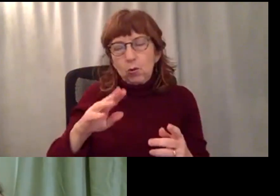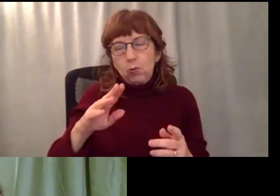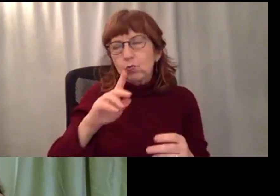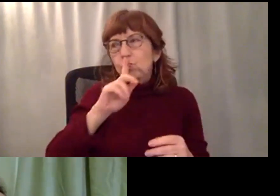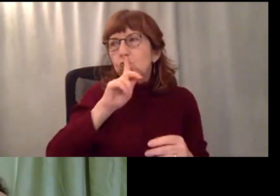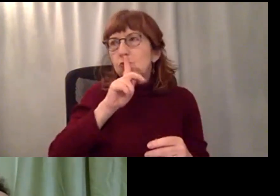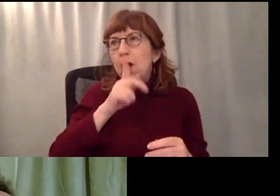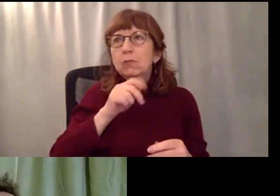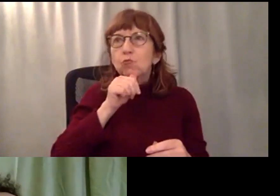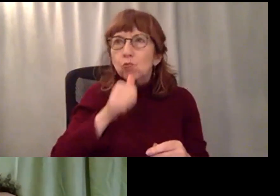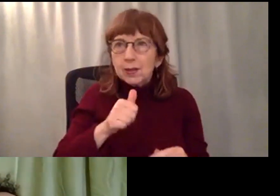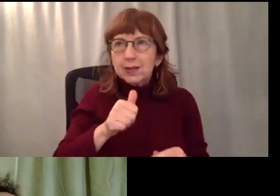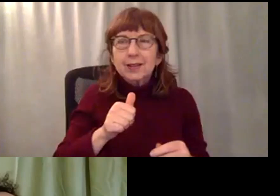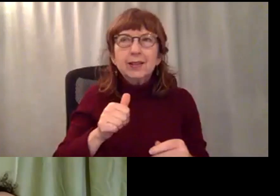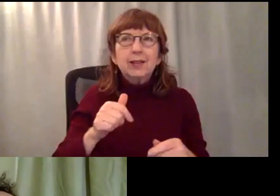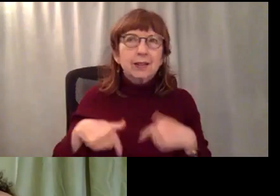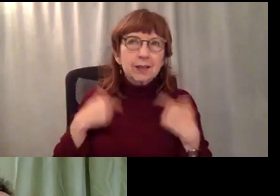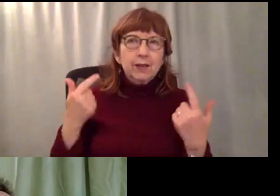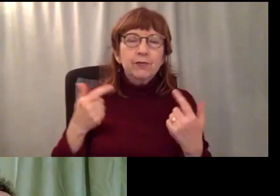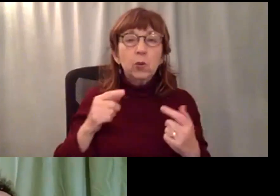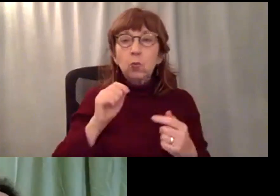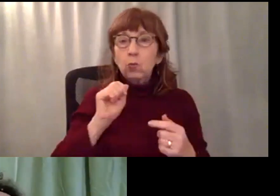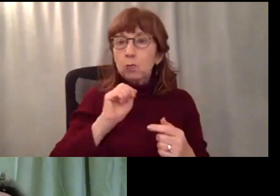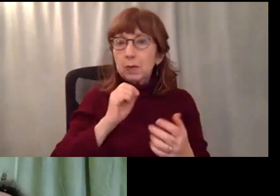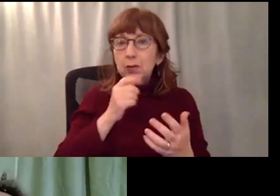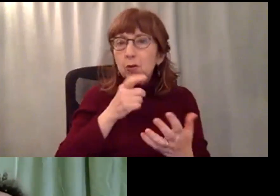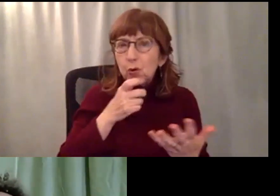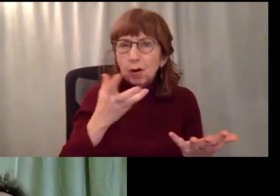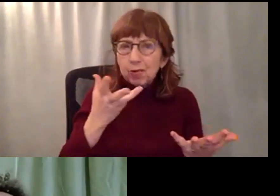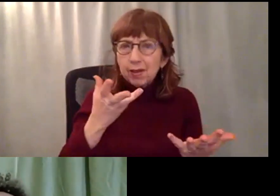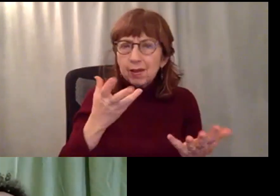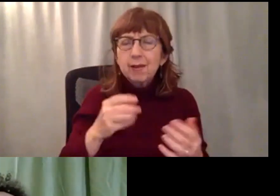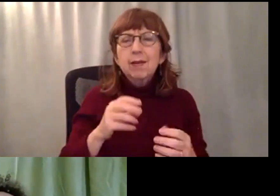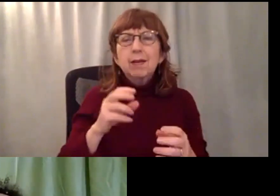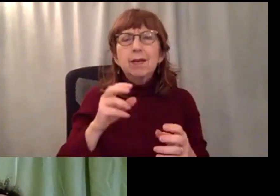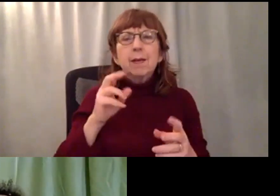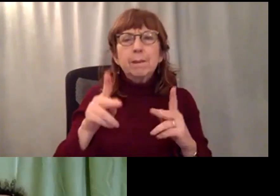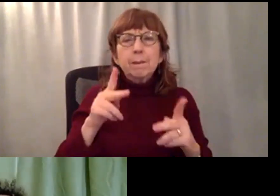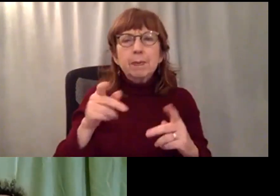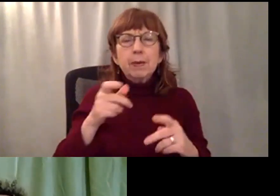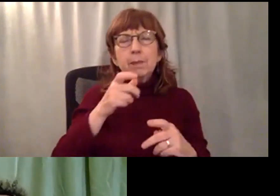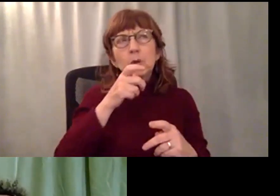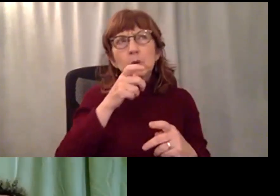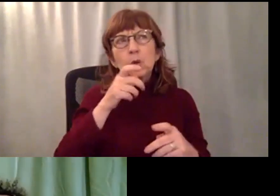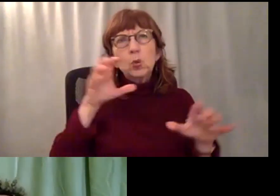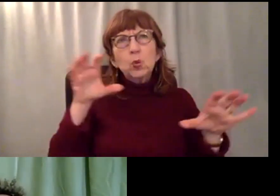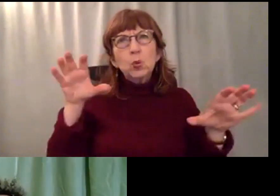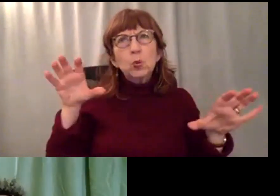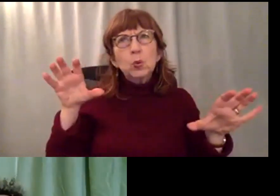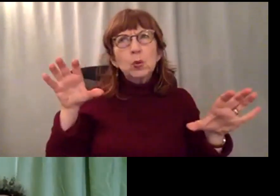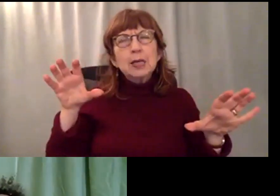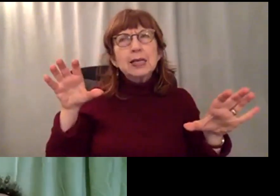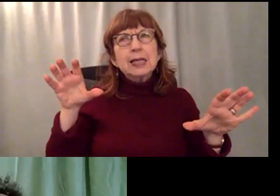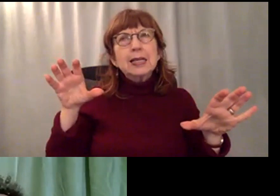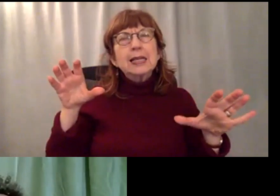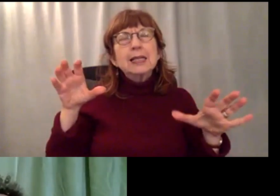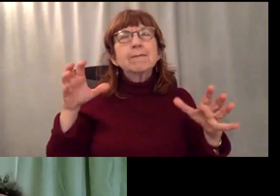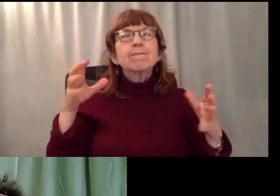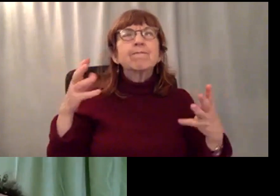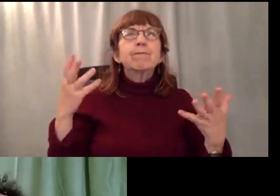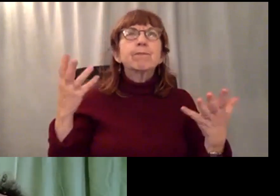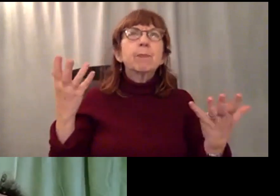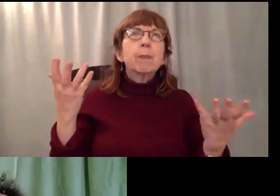people or have kind of done, you know, existed in a sense that